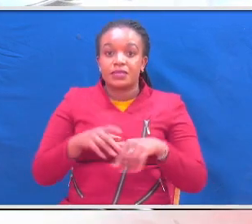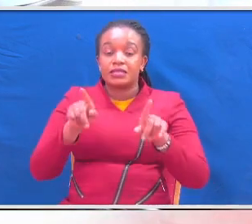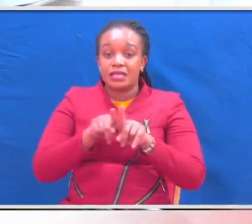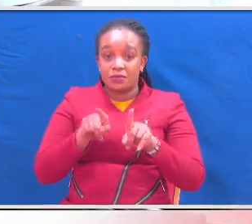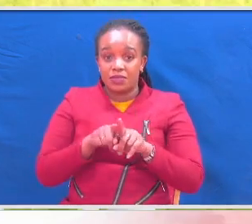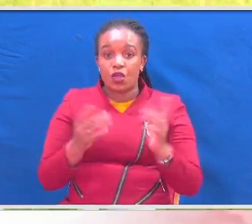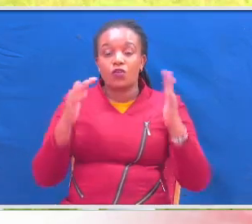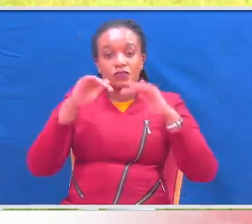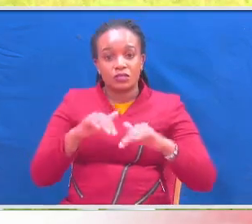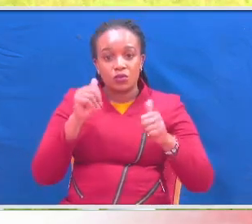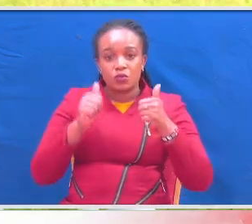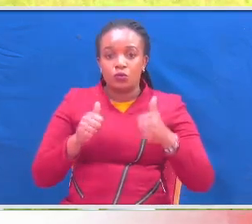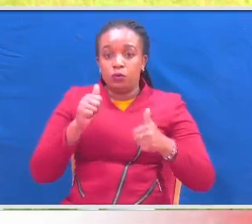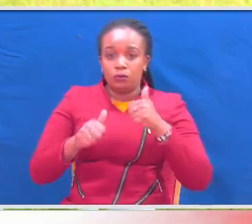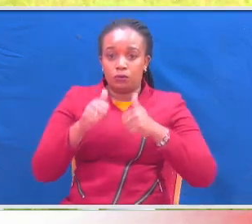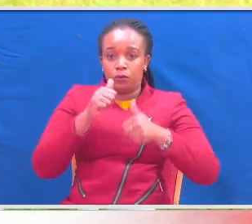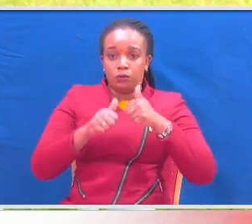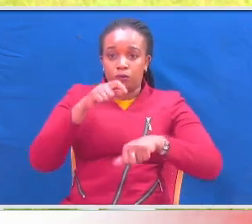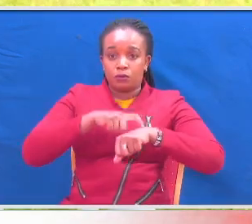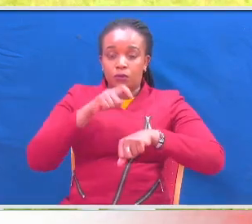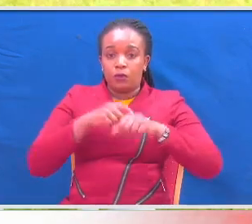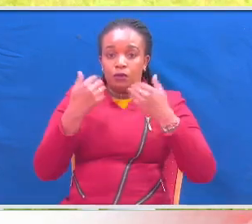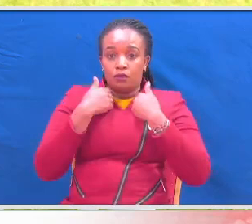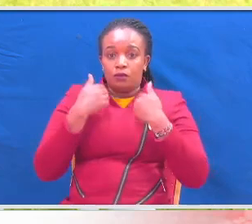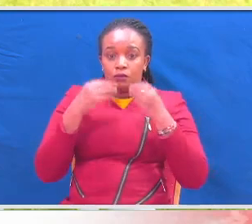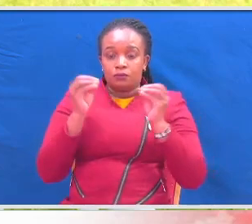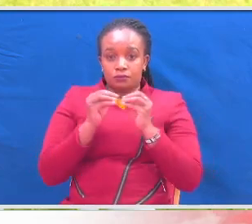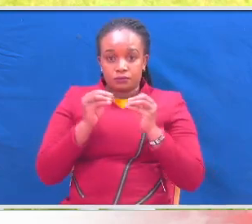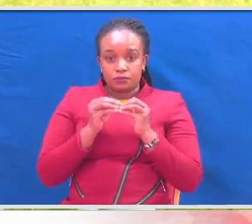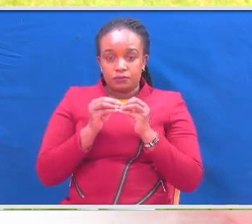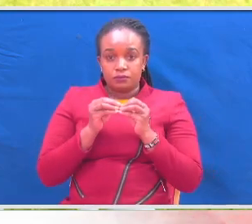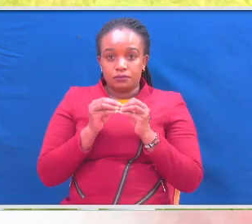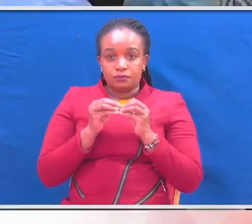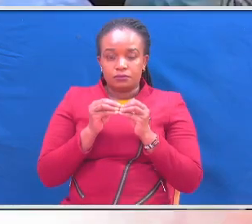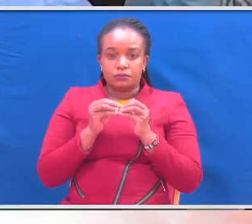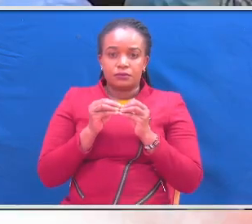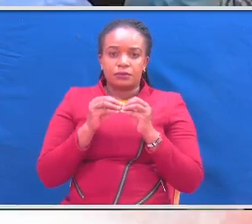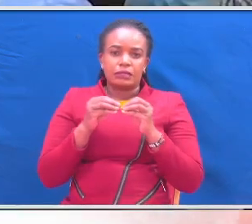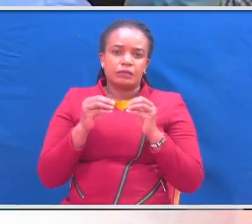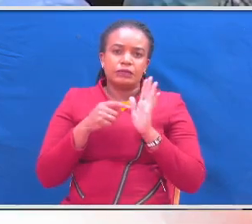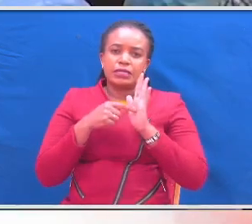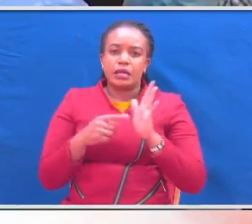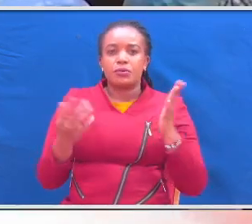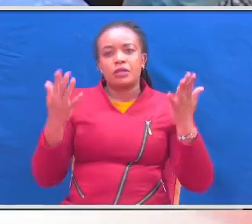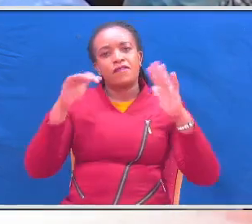ailing industry? When it comes to meetings and MICE, so events,